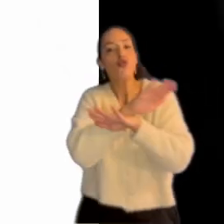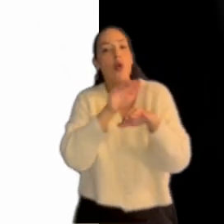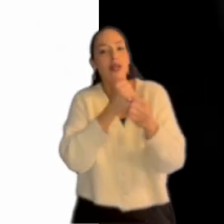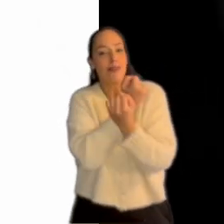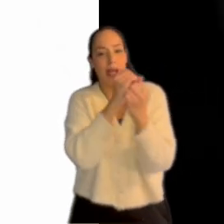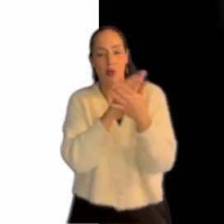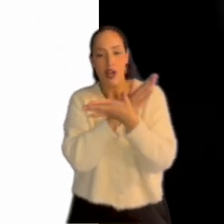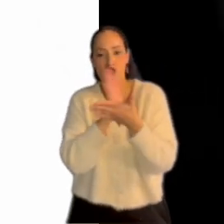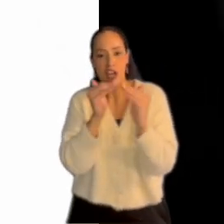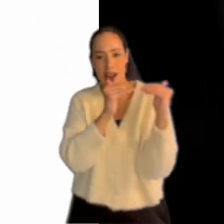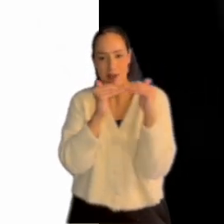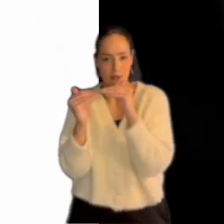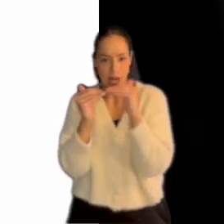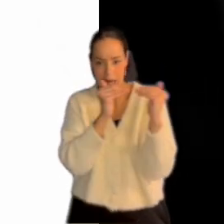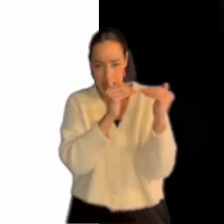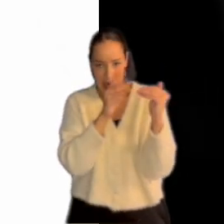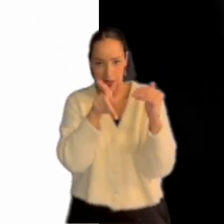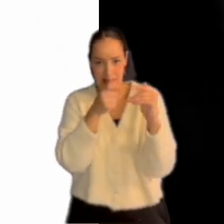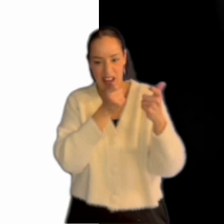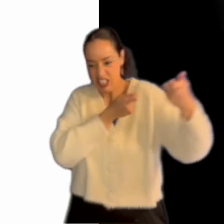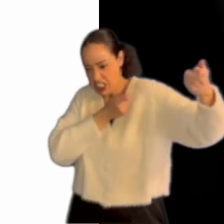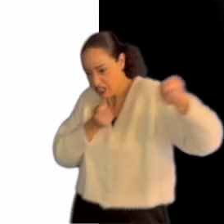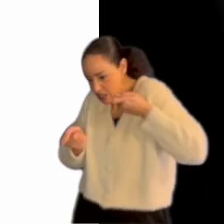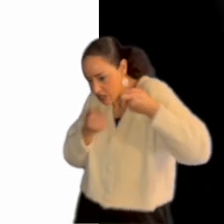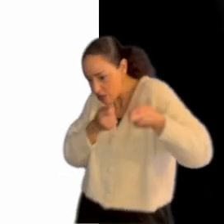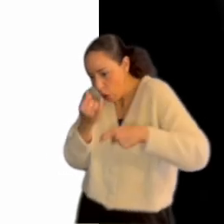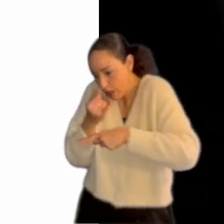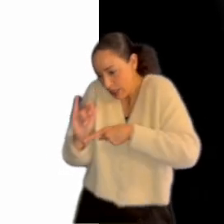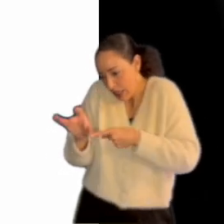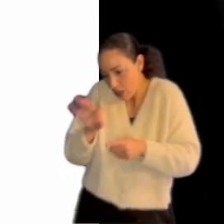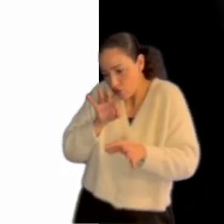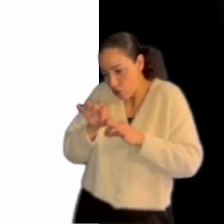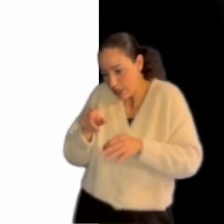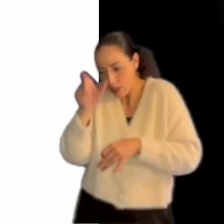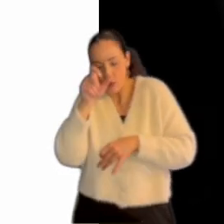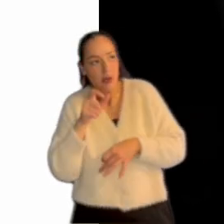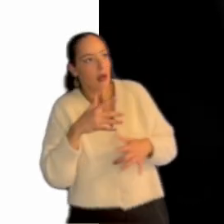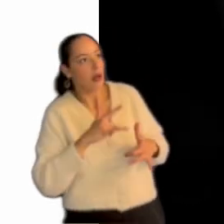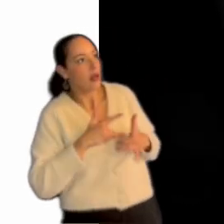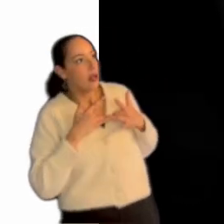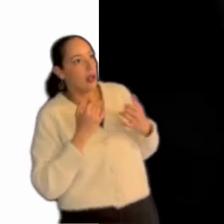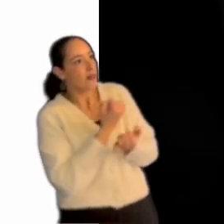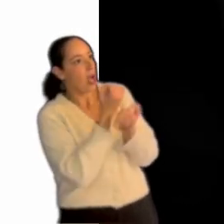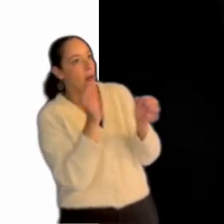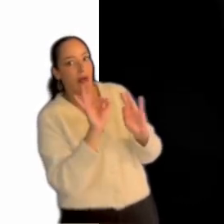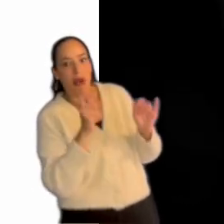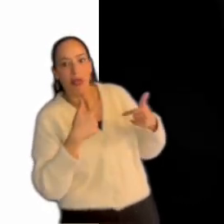control and to deny or restrict choice, leaving the recipient to feel powerless.